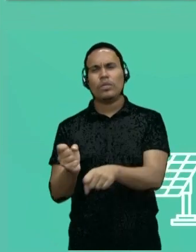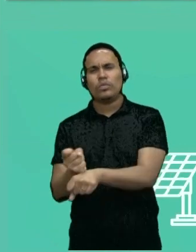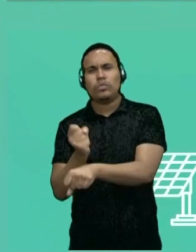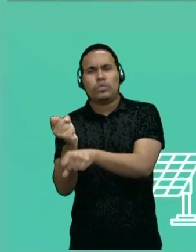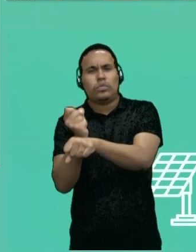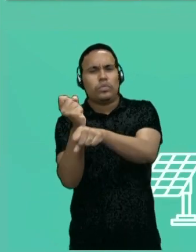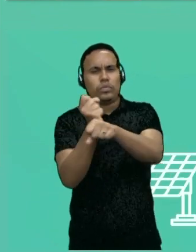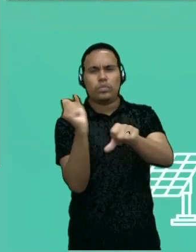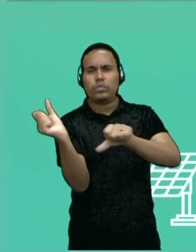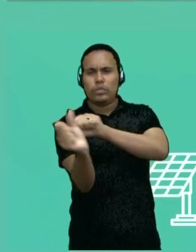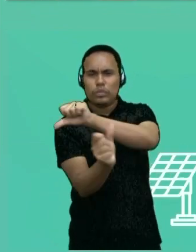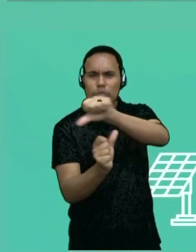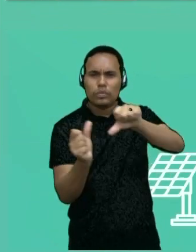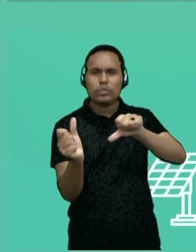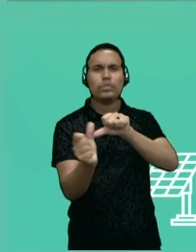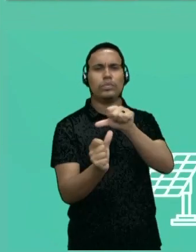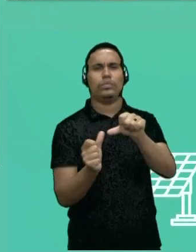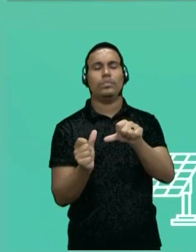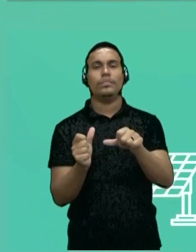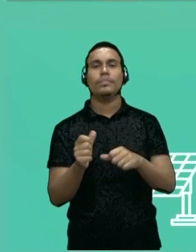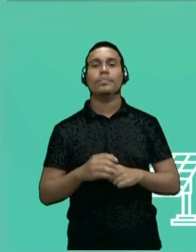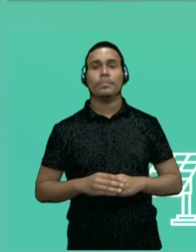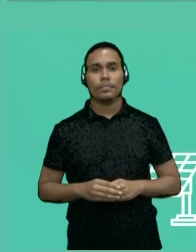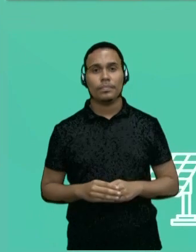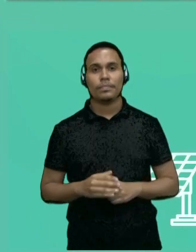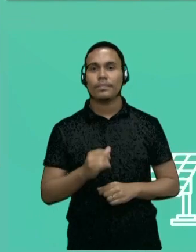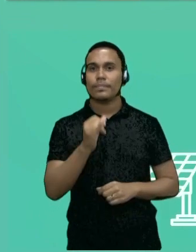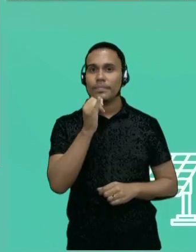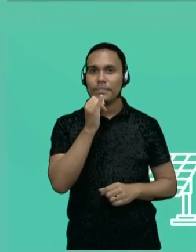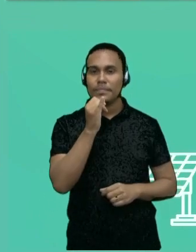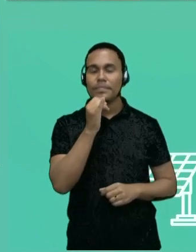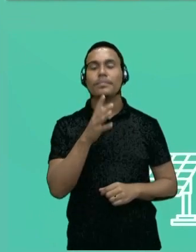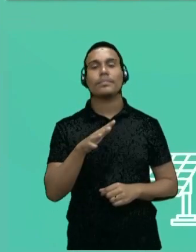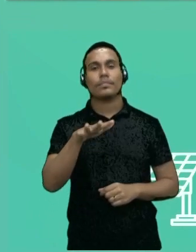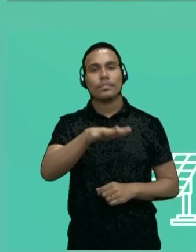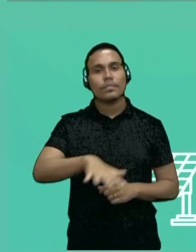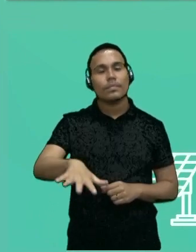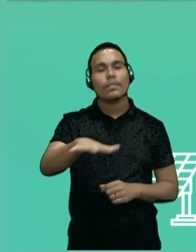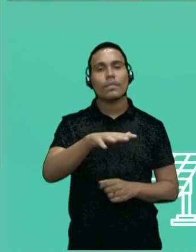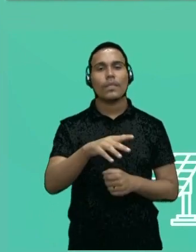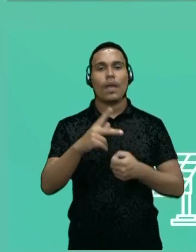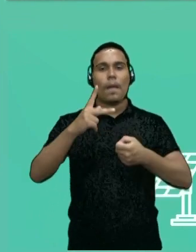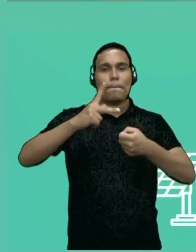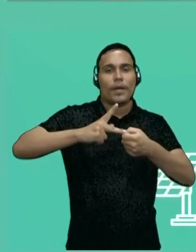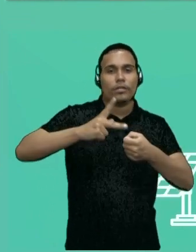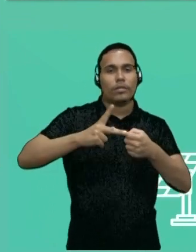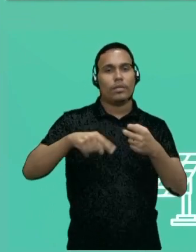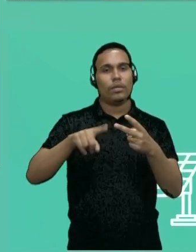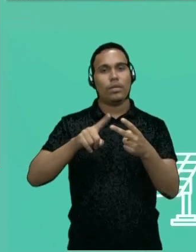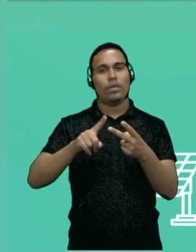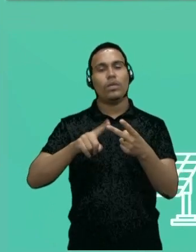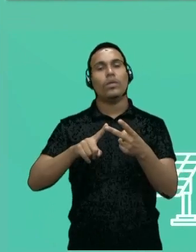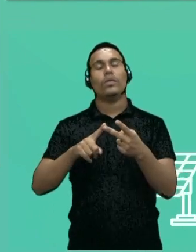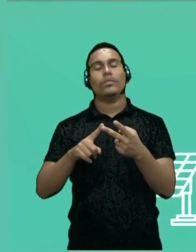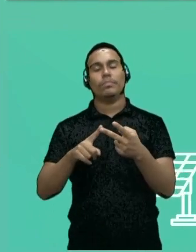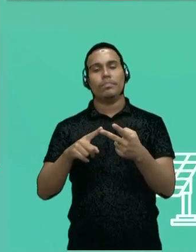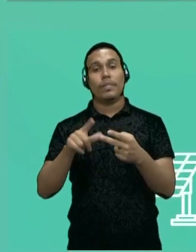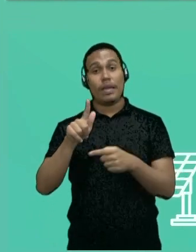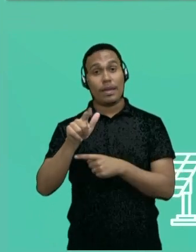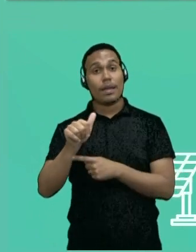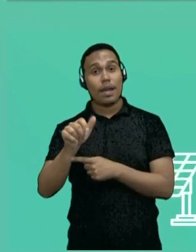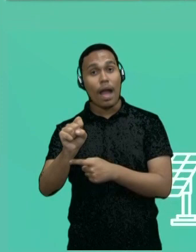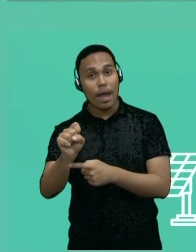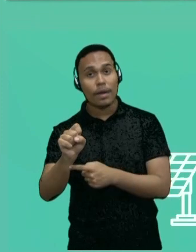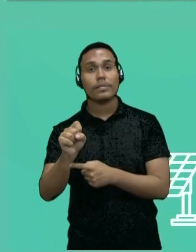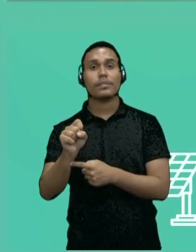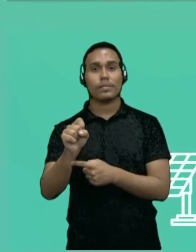vast gas network that can be repurposed. I should also mention that the carbon capture cluster sequencing process